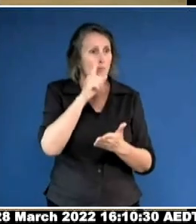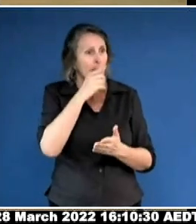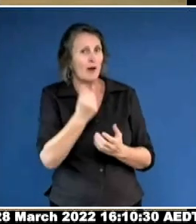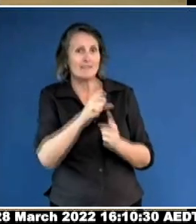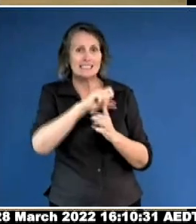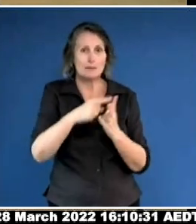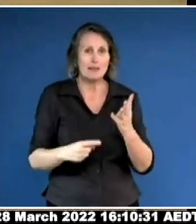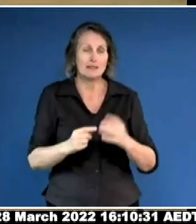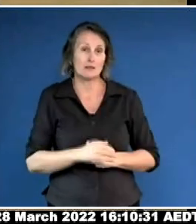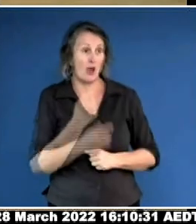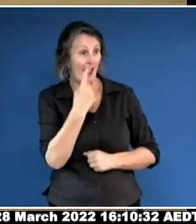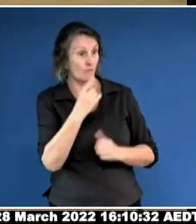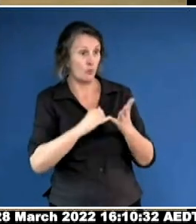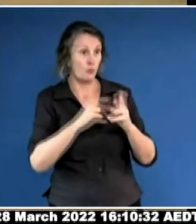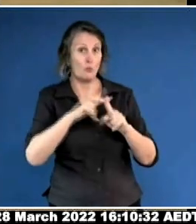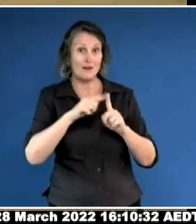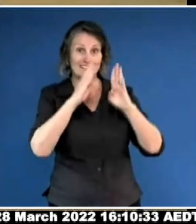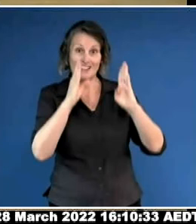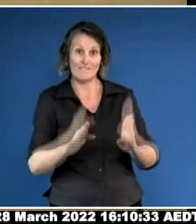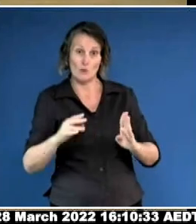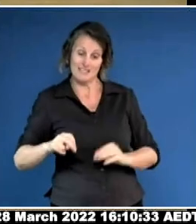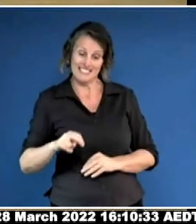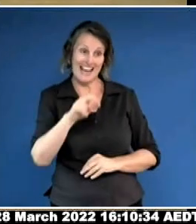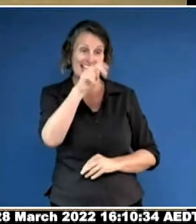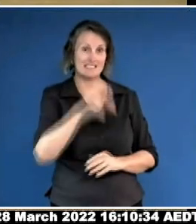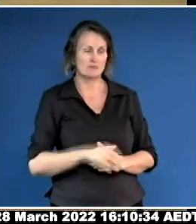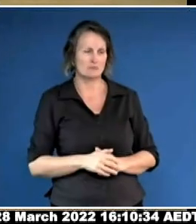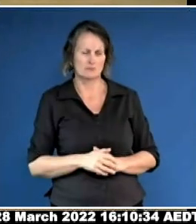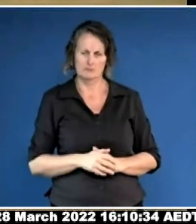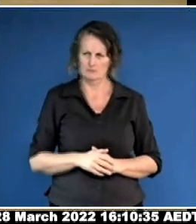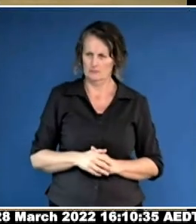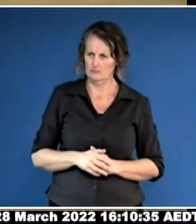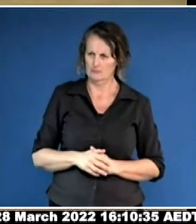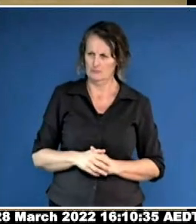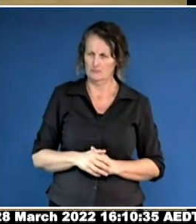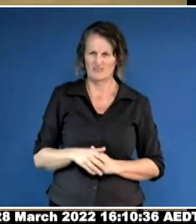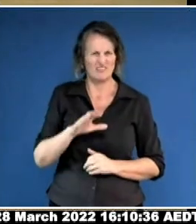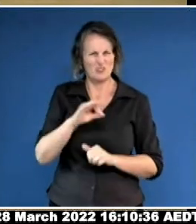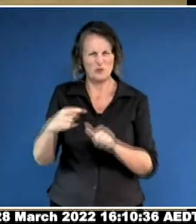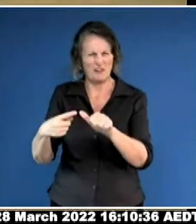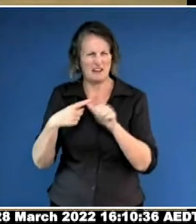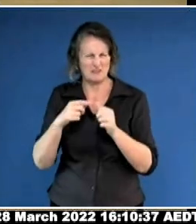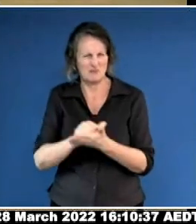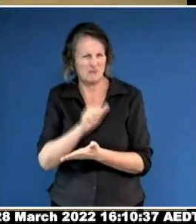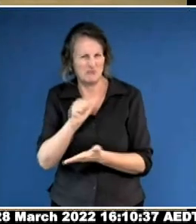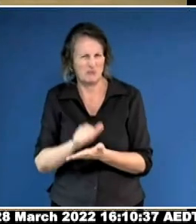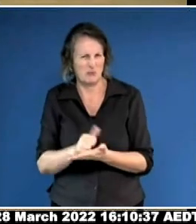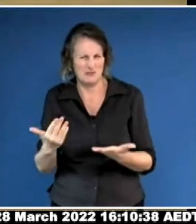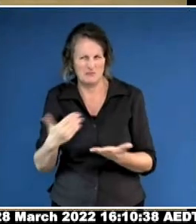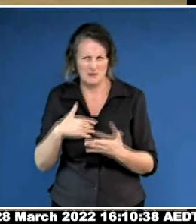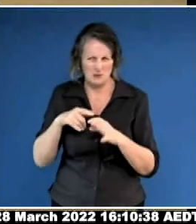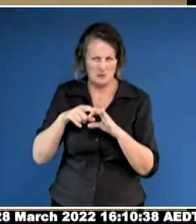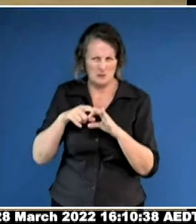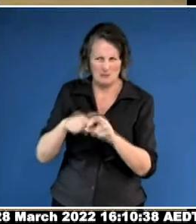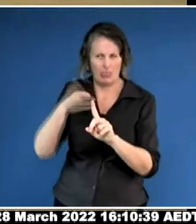disability. One of the safe homes has stairs." That staff member wasn't trained to respond appropriately to my